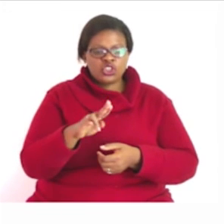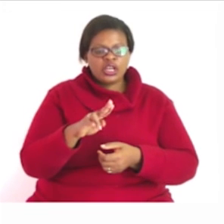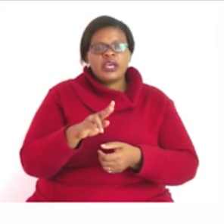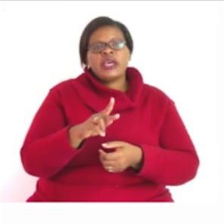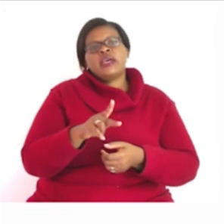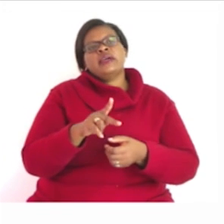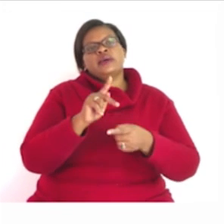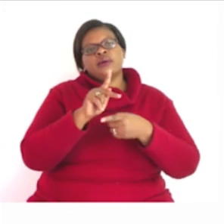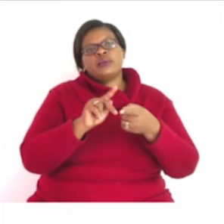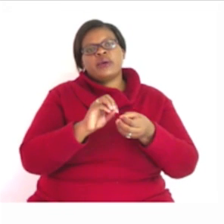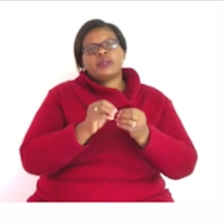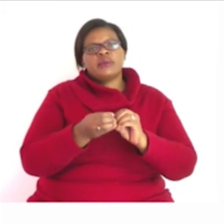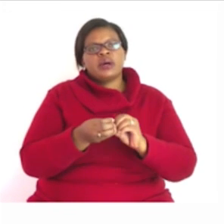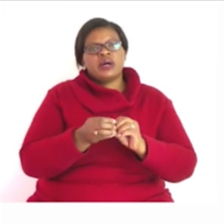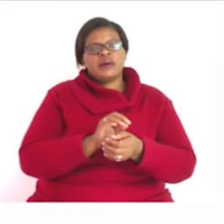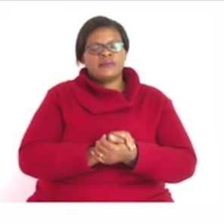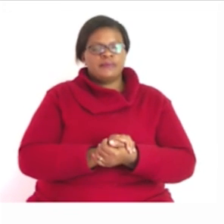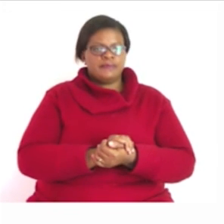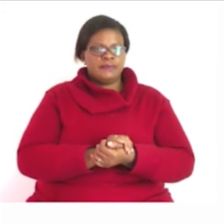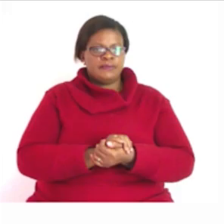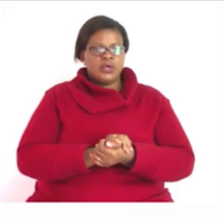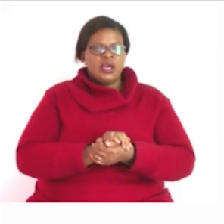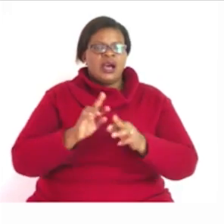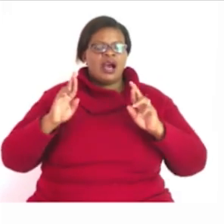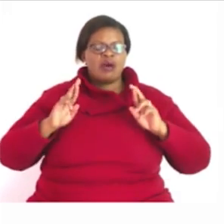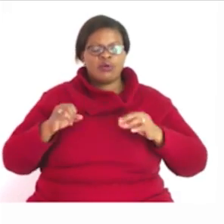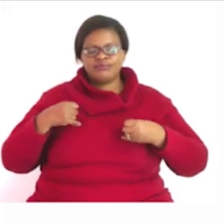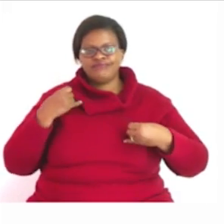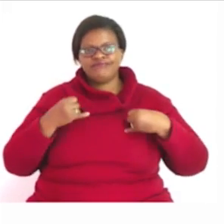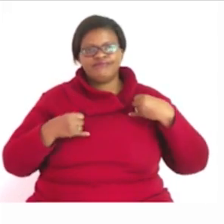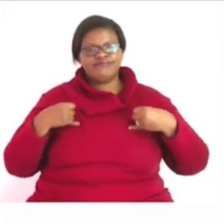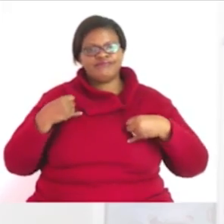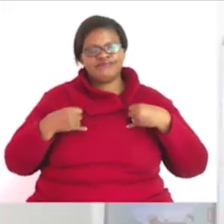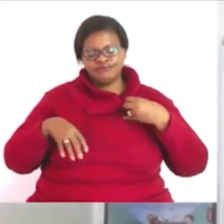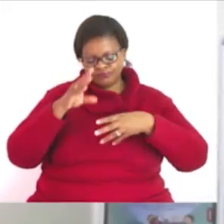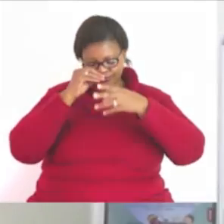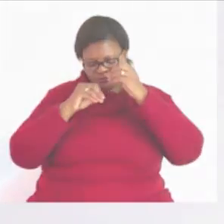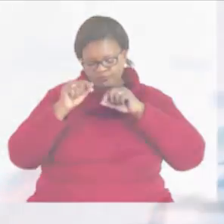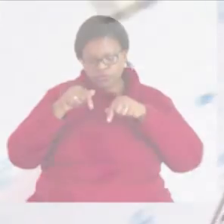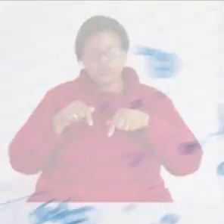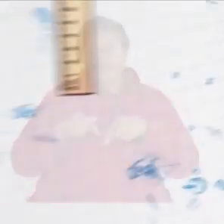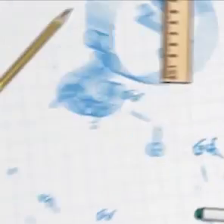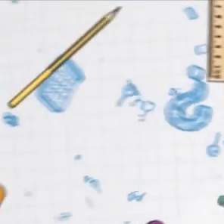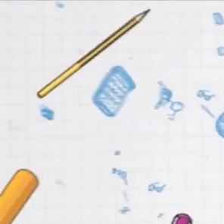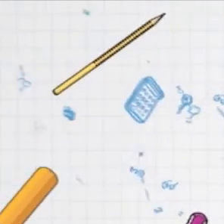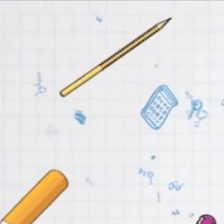Okay? So I hope that you will enjoy this activity, and all the best.